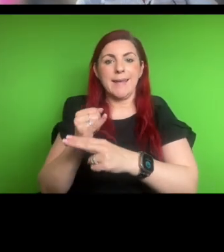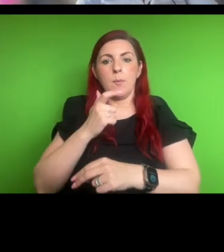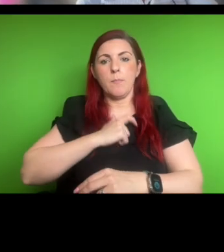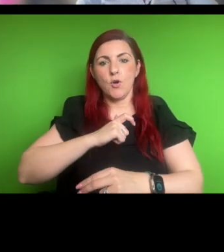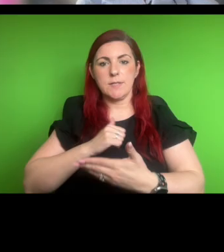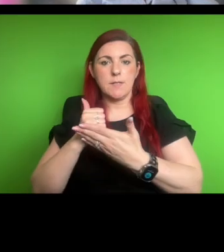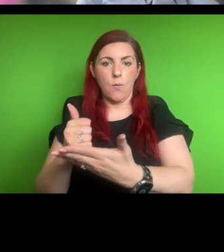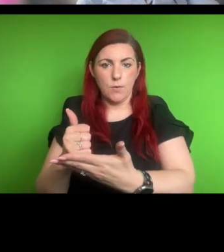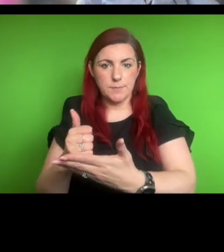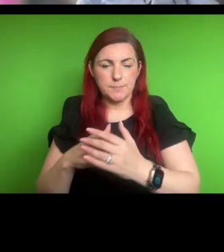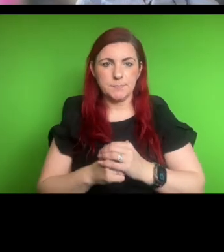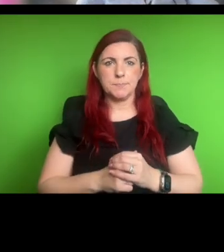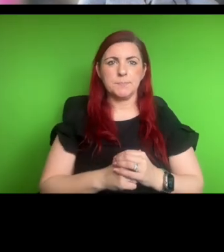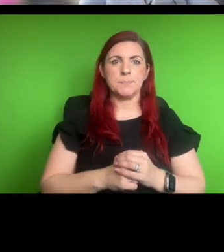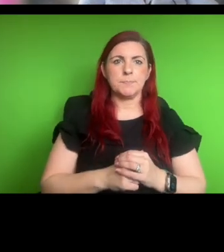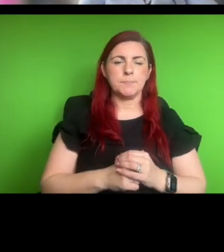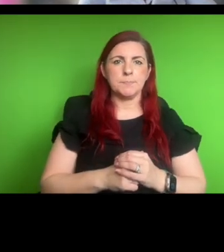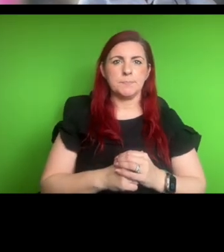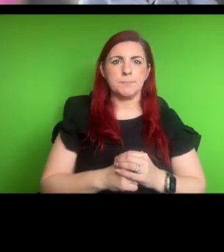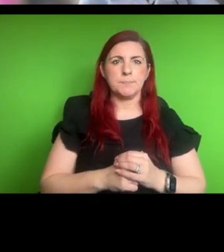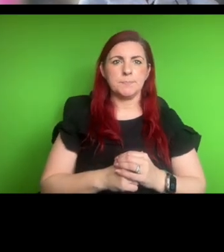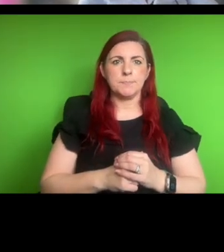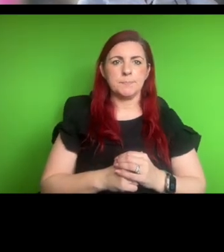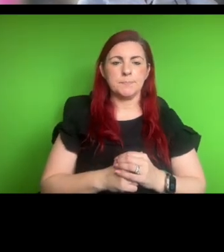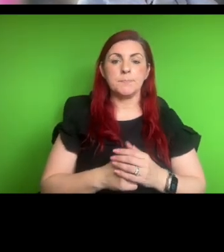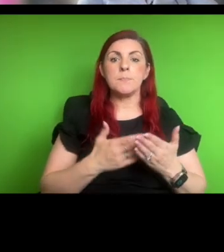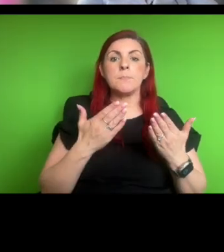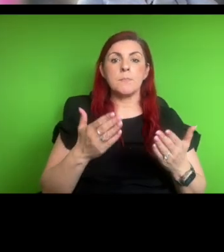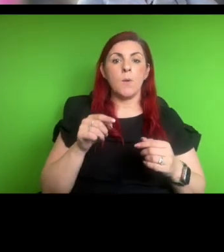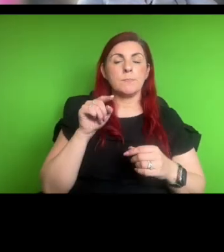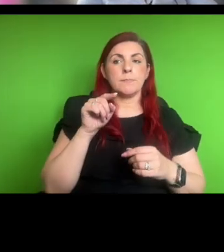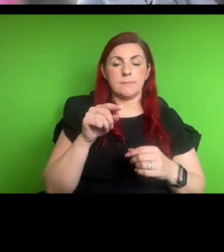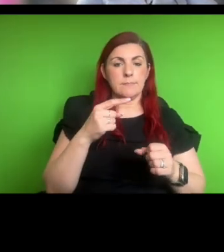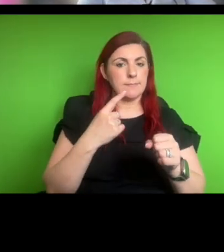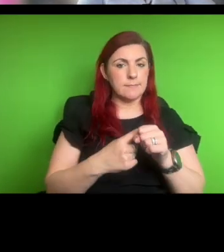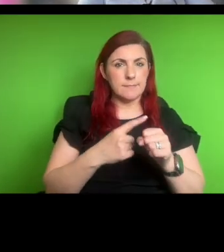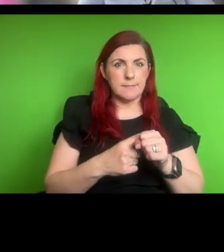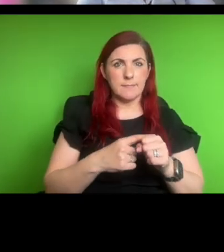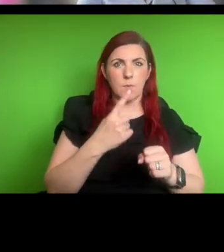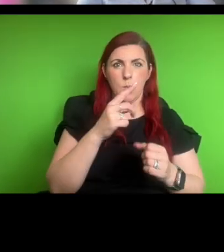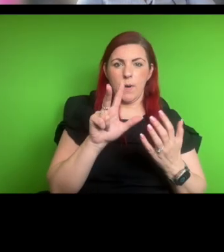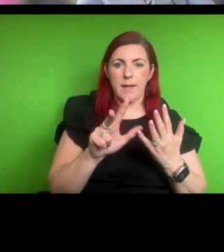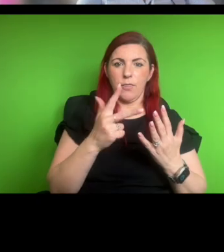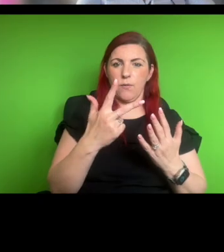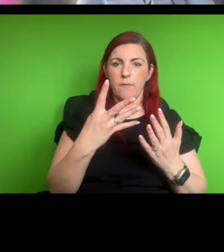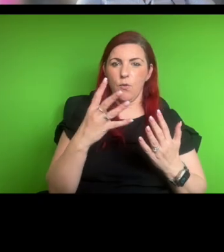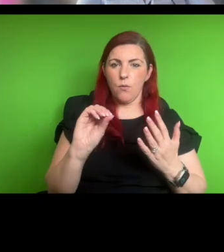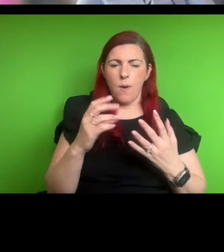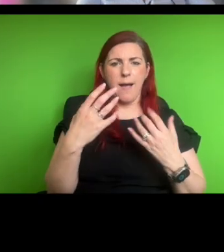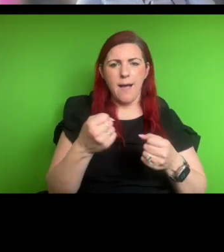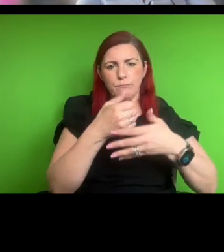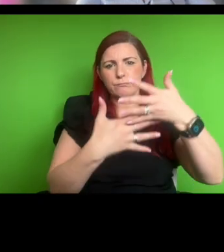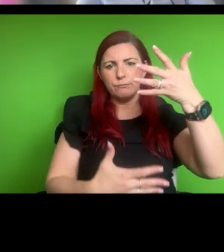slide. So again, in 18340, we have a number of clauses